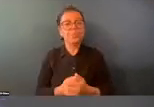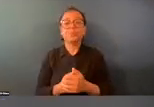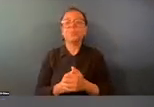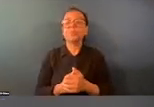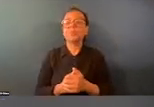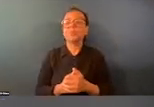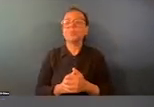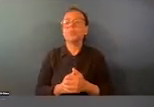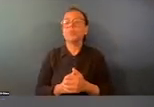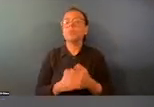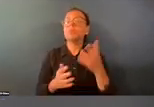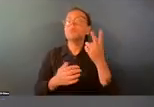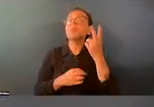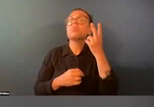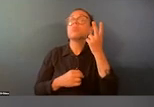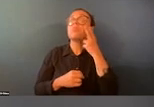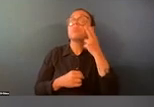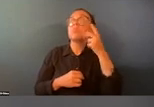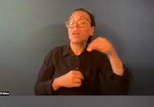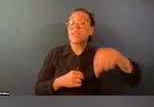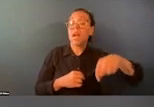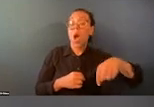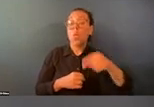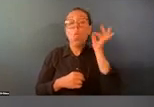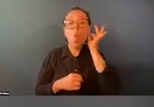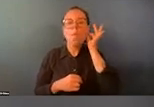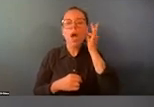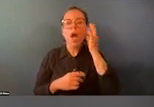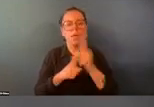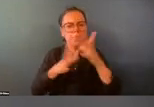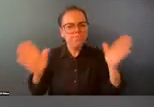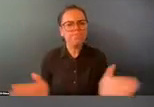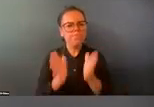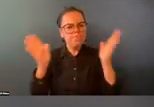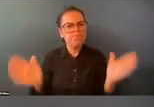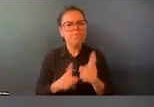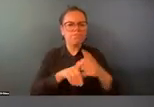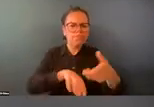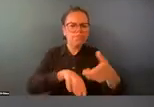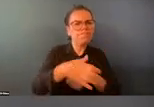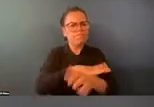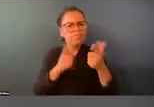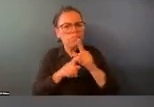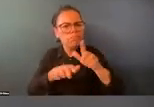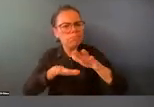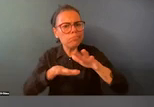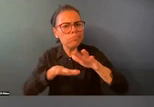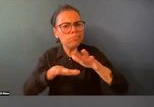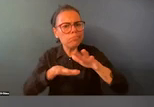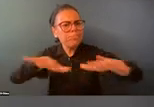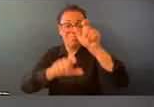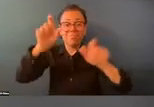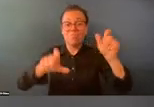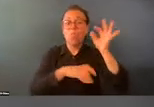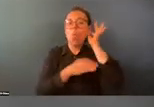are very much promoted to be a decision makers. The family